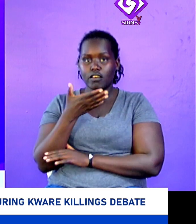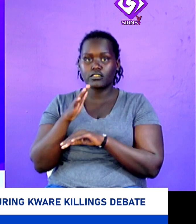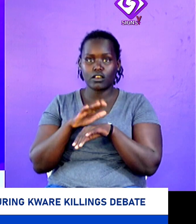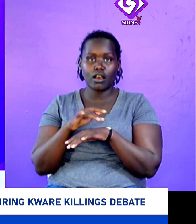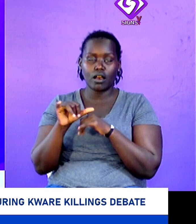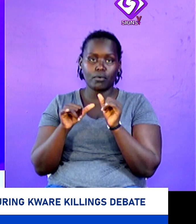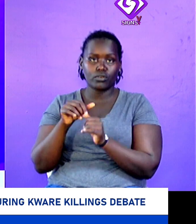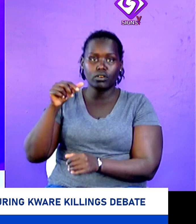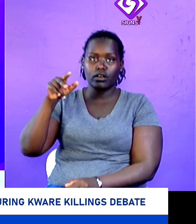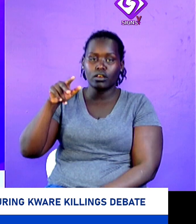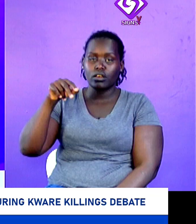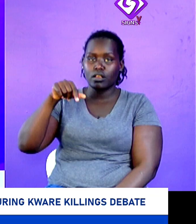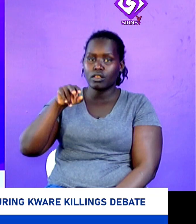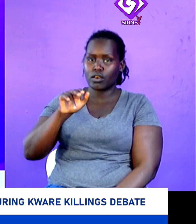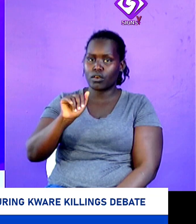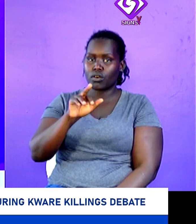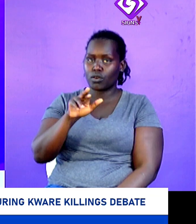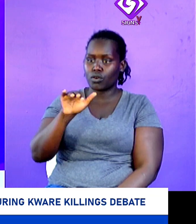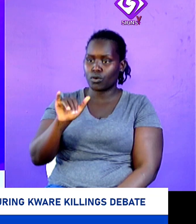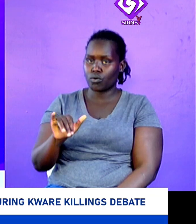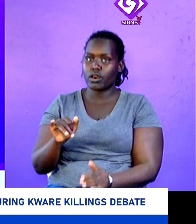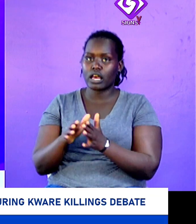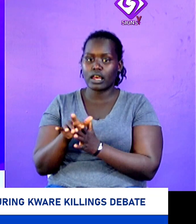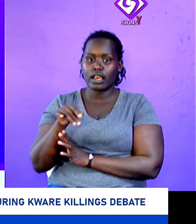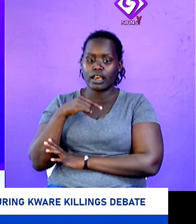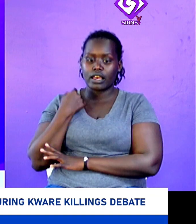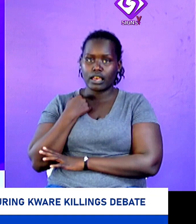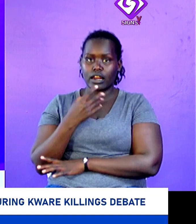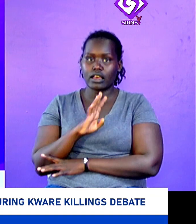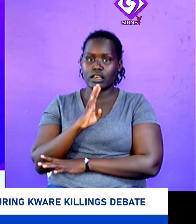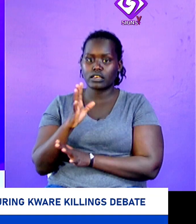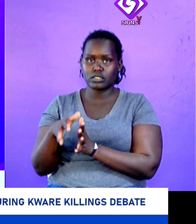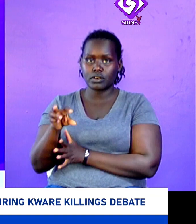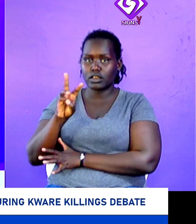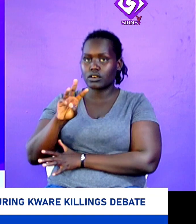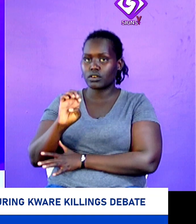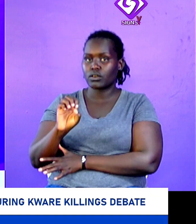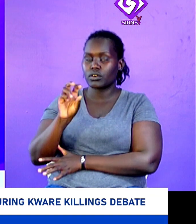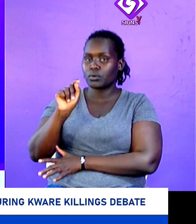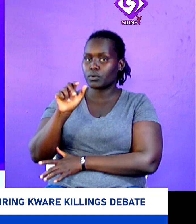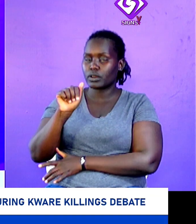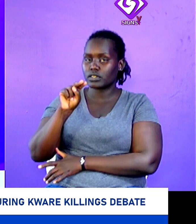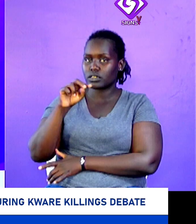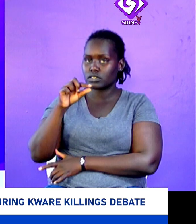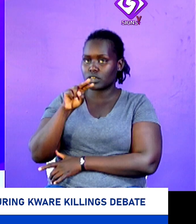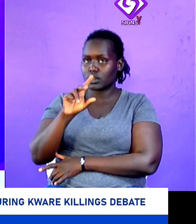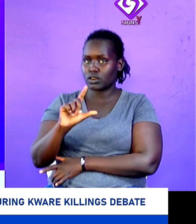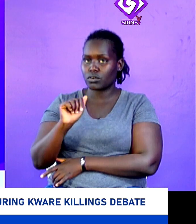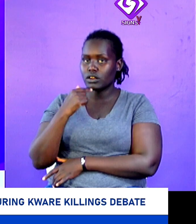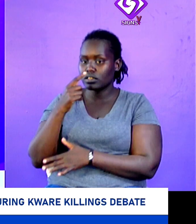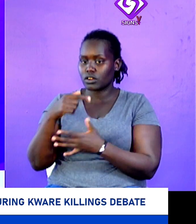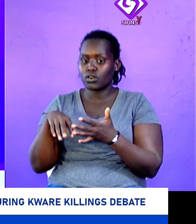Kware dump site killings, Speaker Moses Wetangula ruled that her conduct amounted to